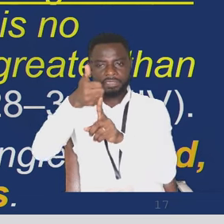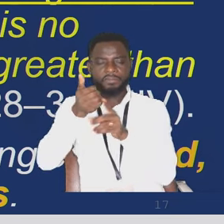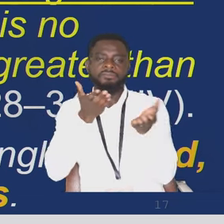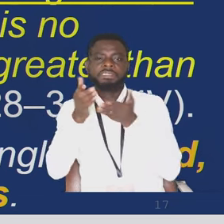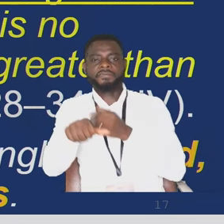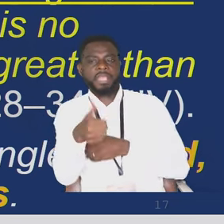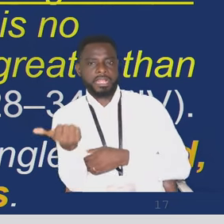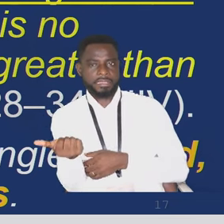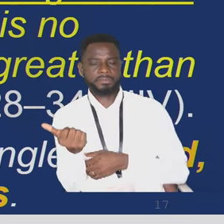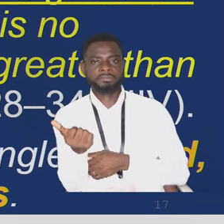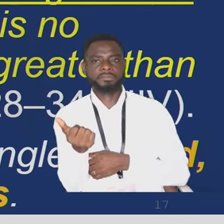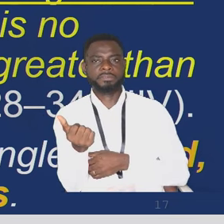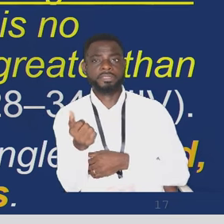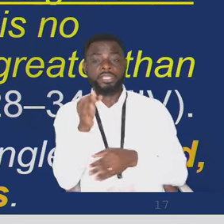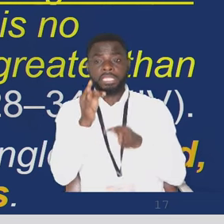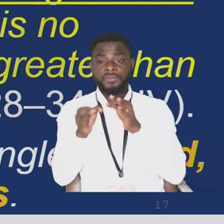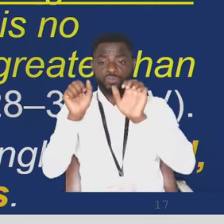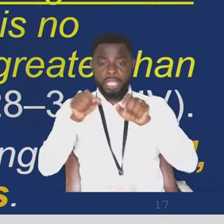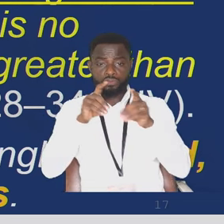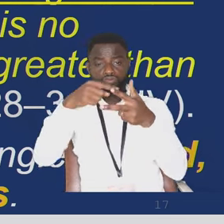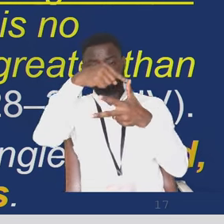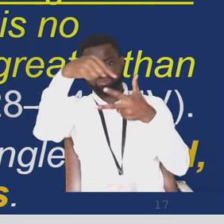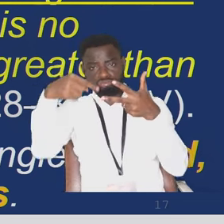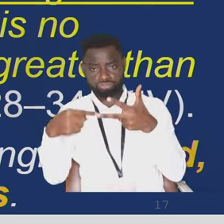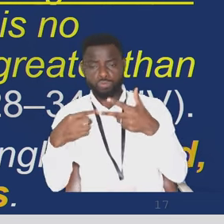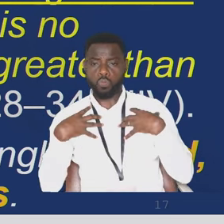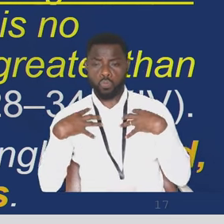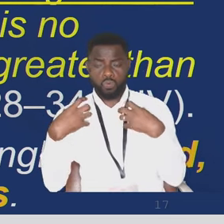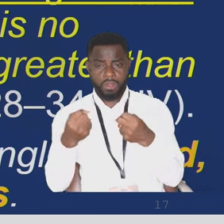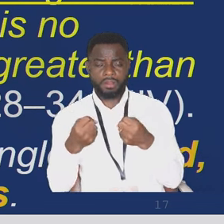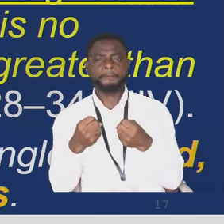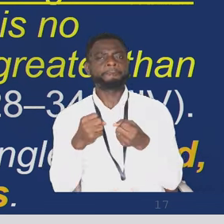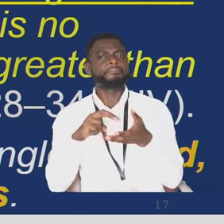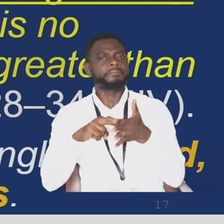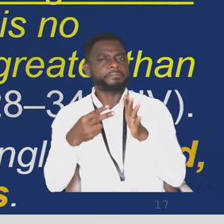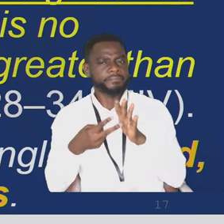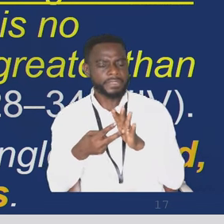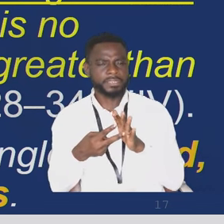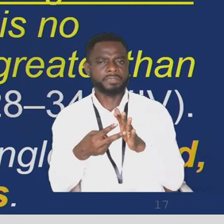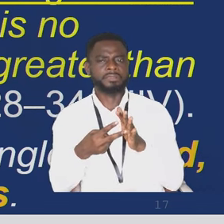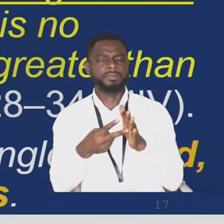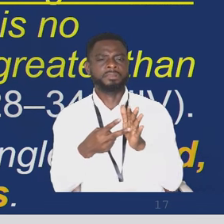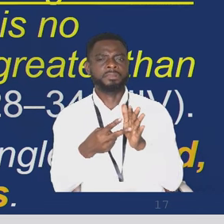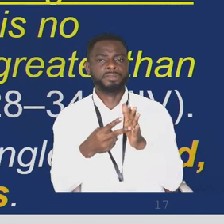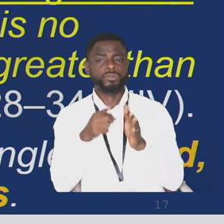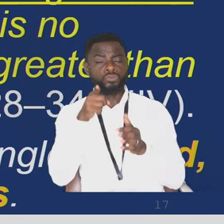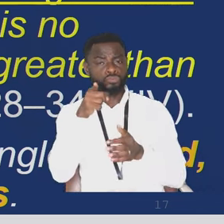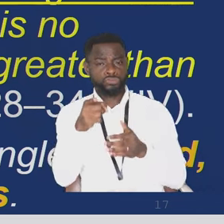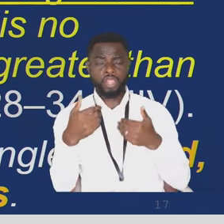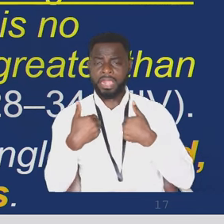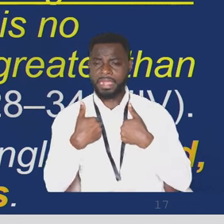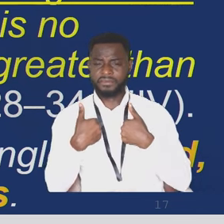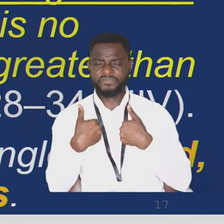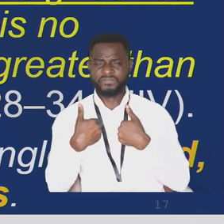others. So if you are able to do all these three very well, then it means that you have a sense